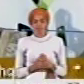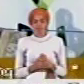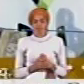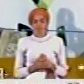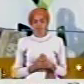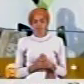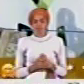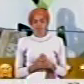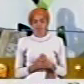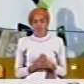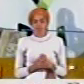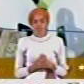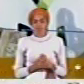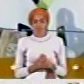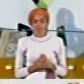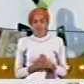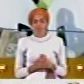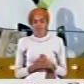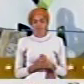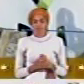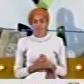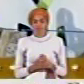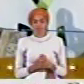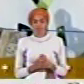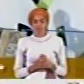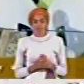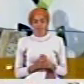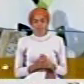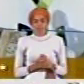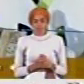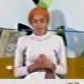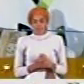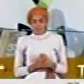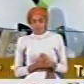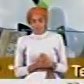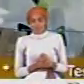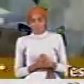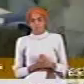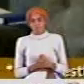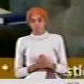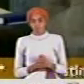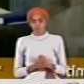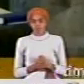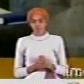Thank you. Purity, affinity is a fuel. Praise the Lord!